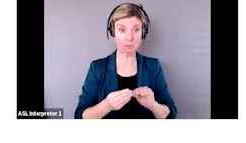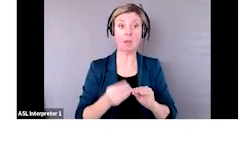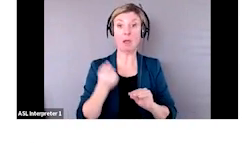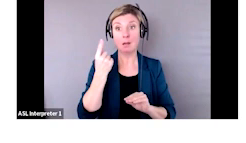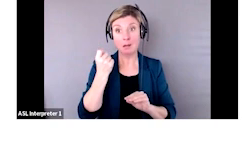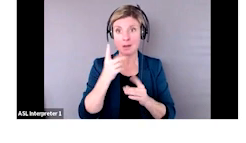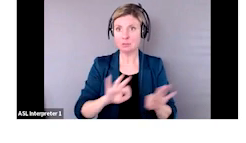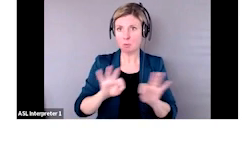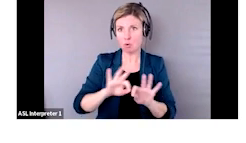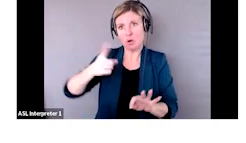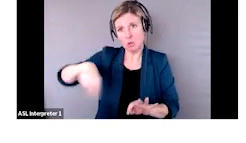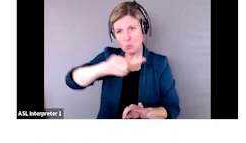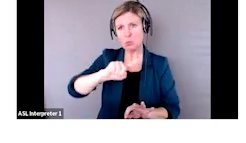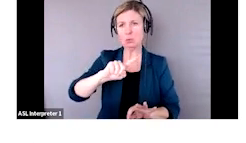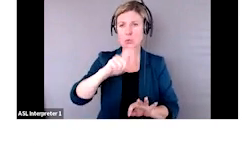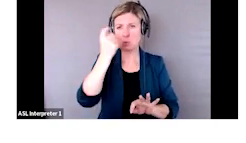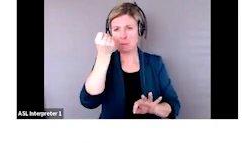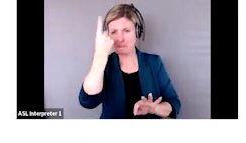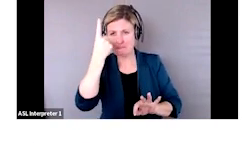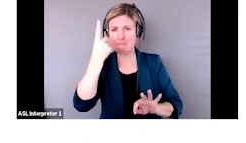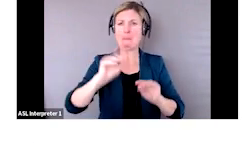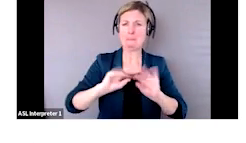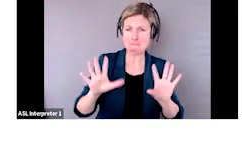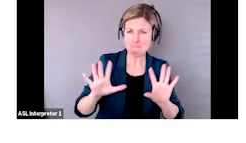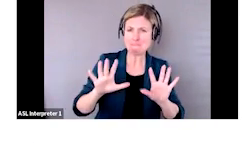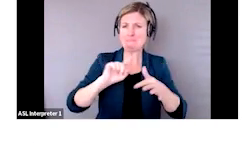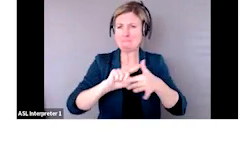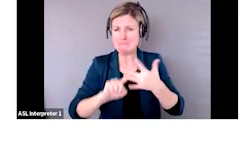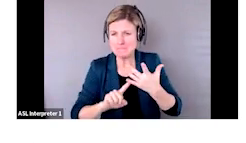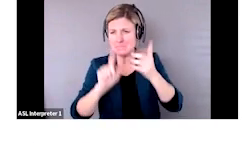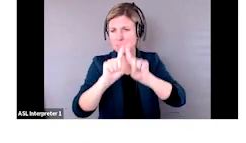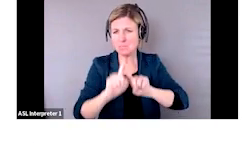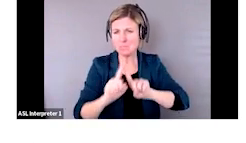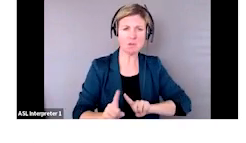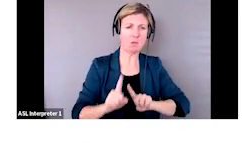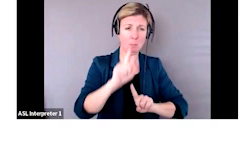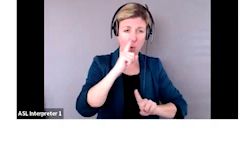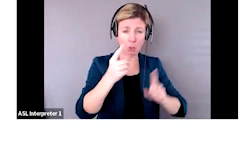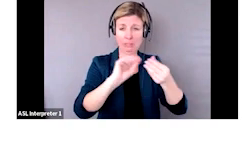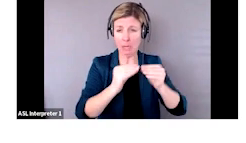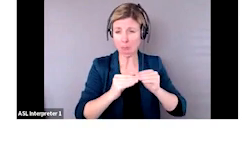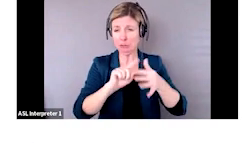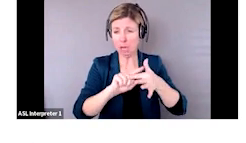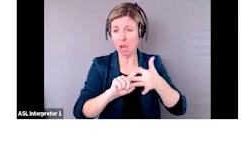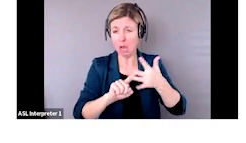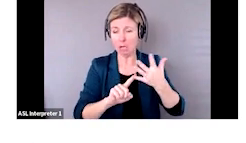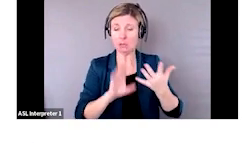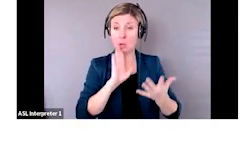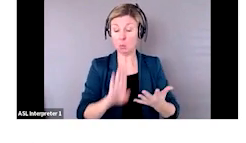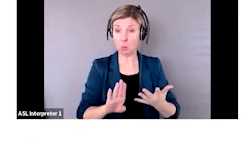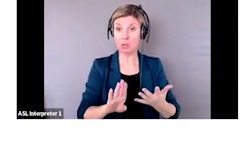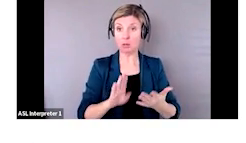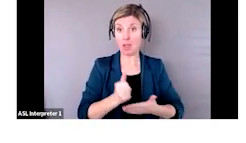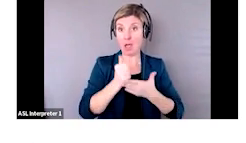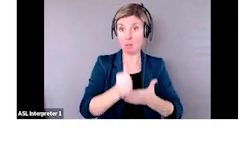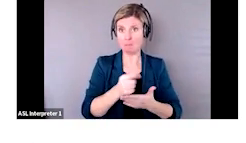But for you to make profit, you need to make sure that you're looking at the boring numbers that are either going to make this a